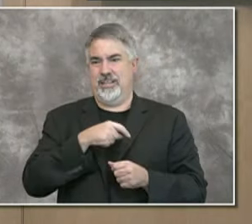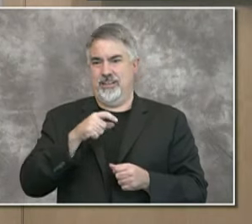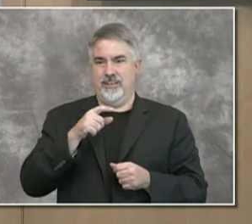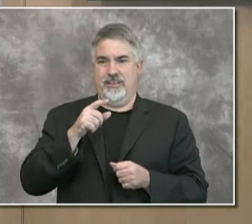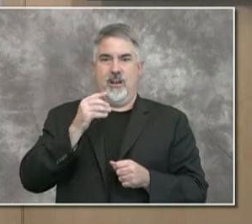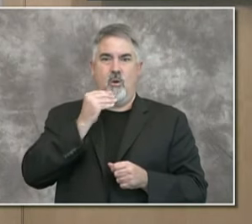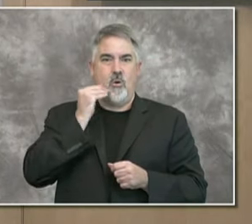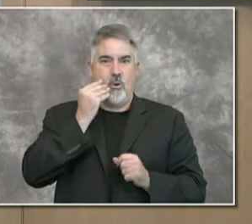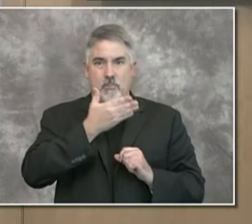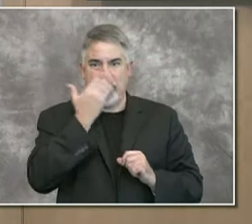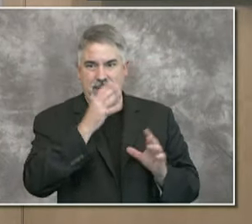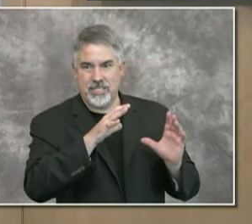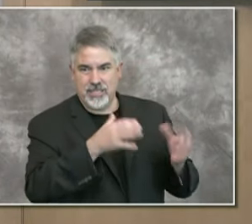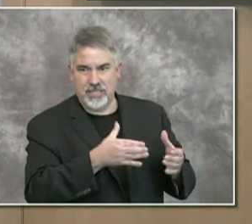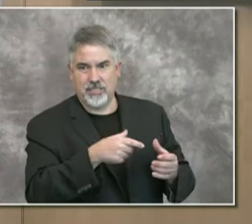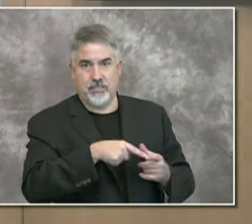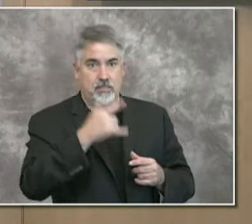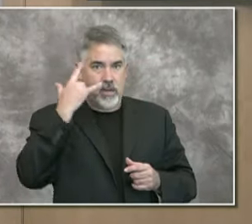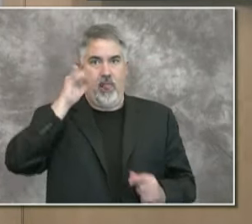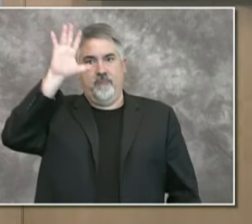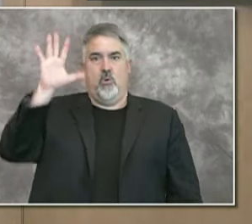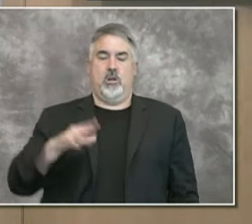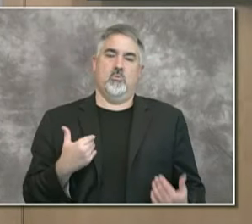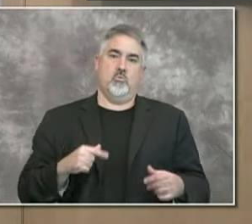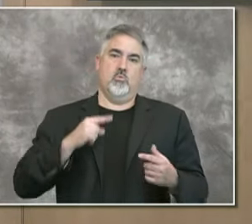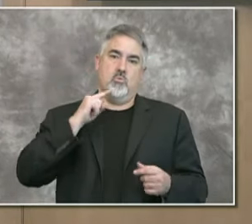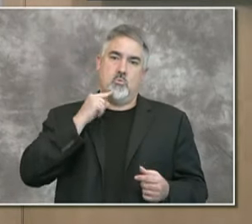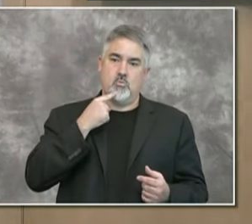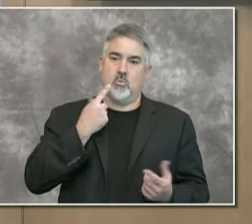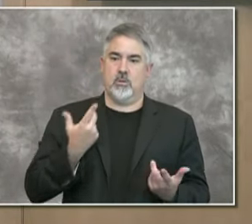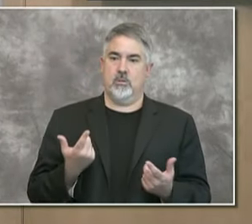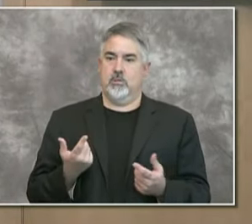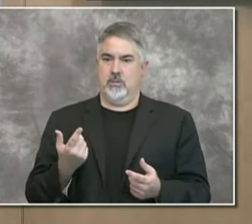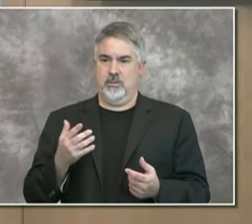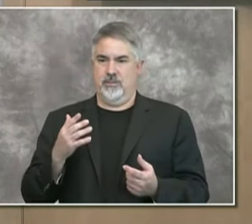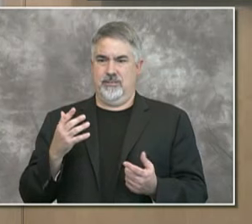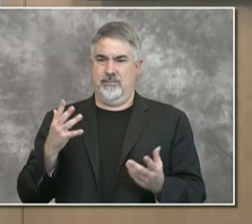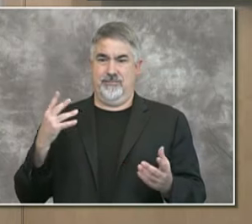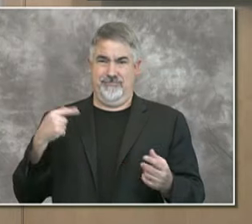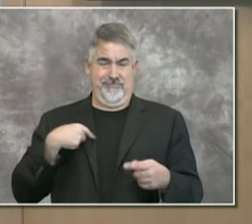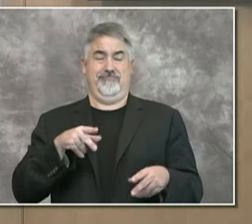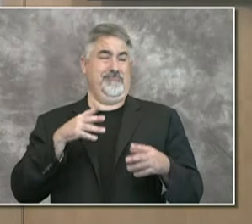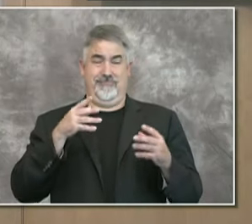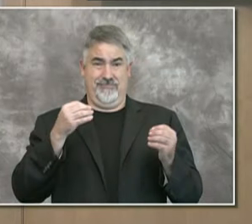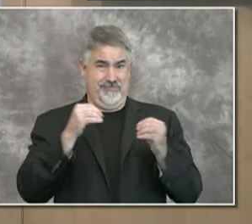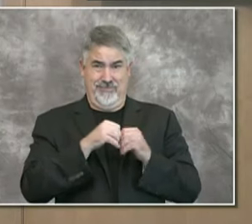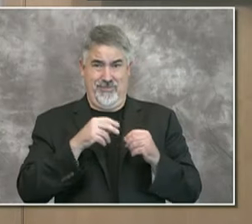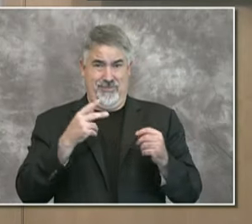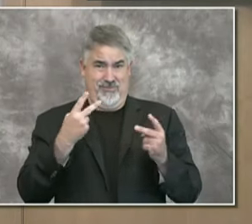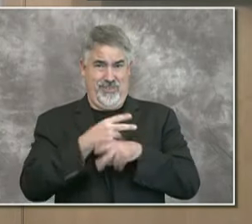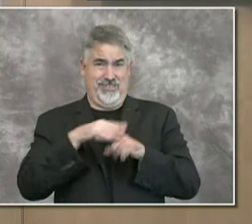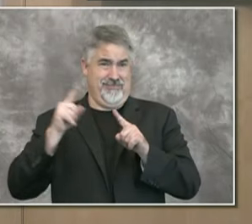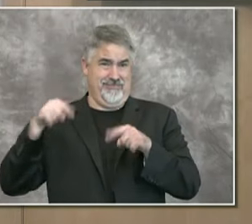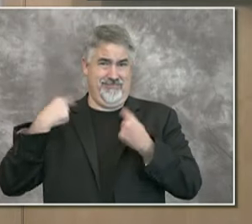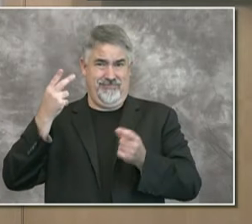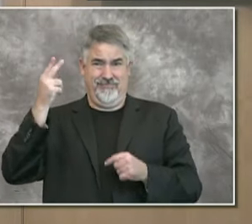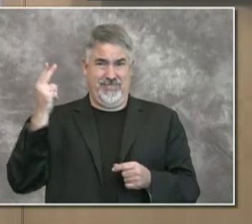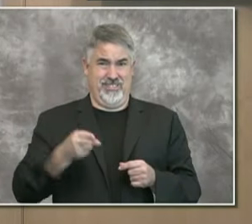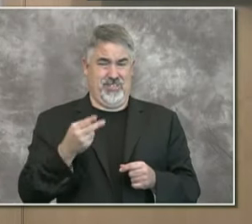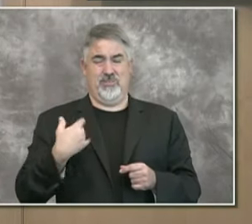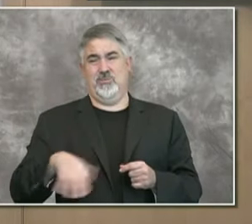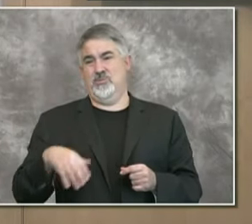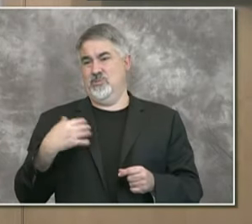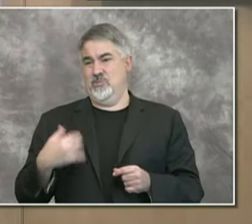state. Certainly it's needed now more than ever. Our county has taken a number of steps already during